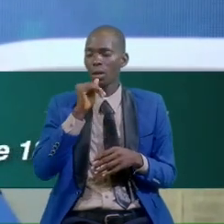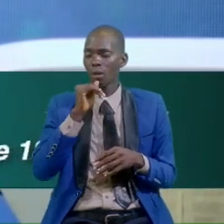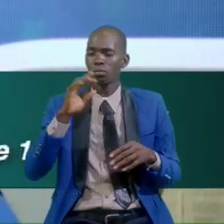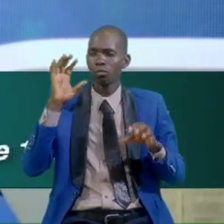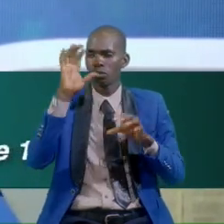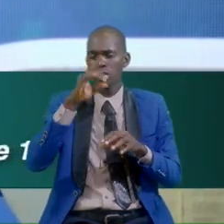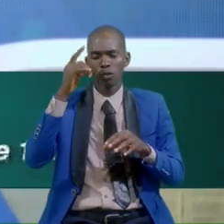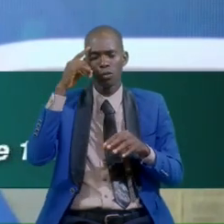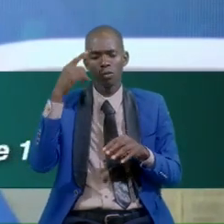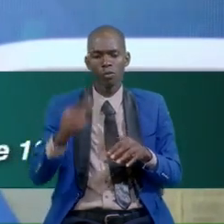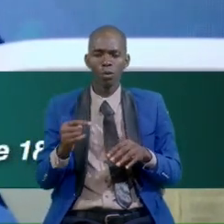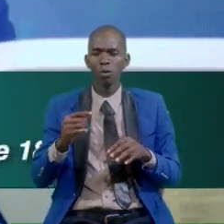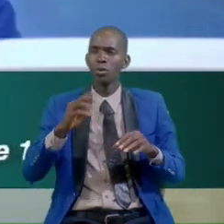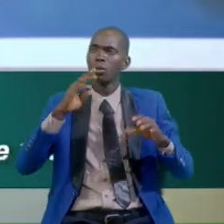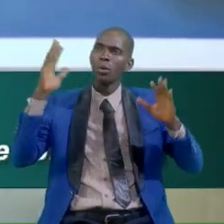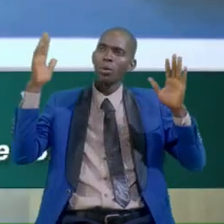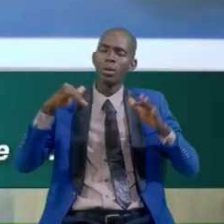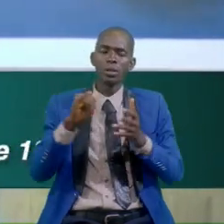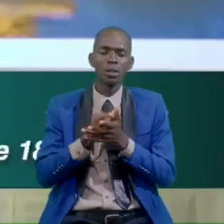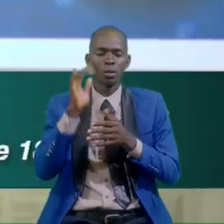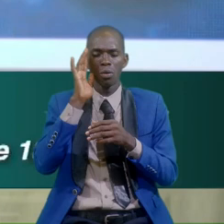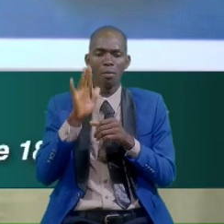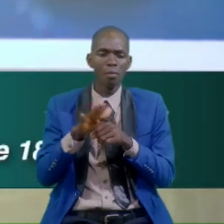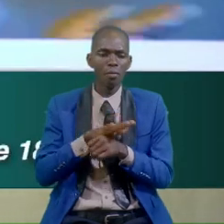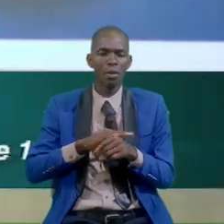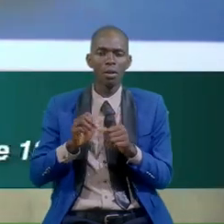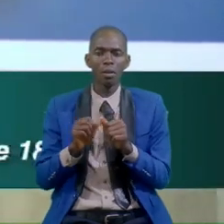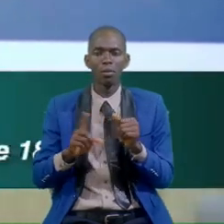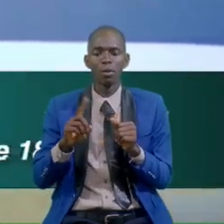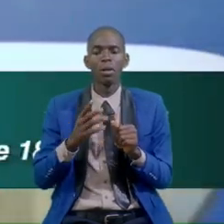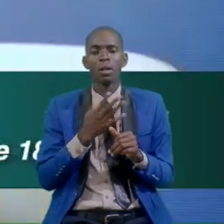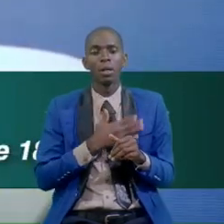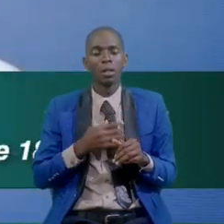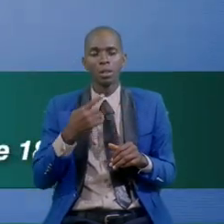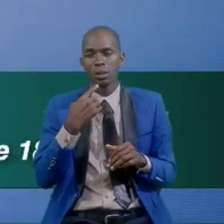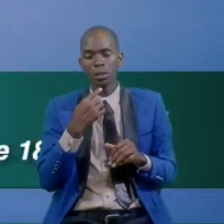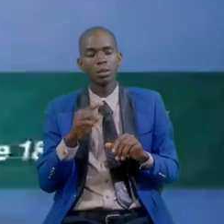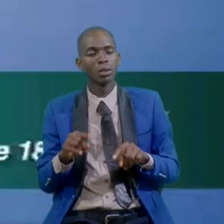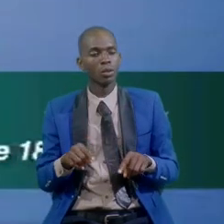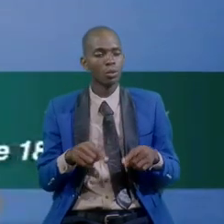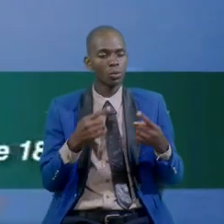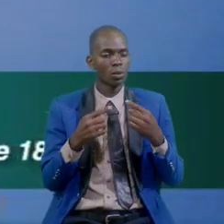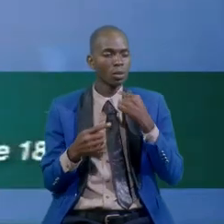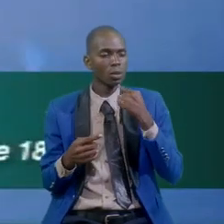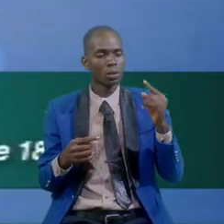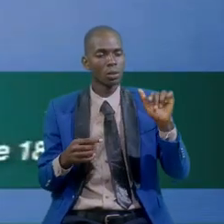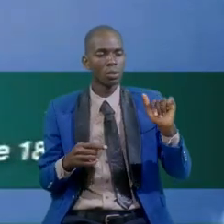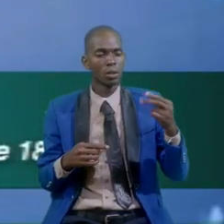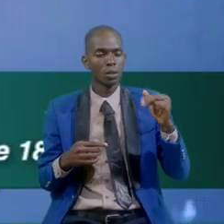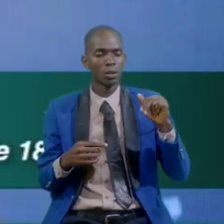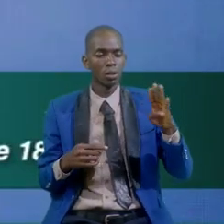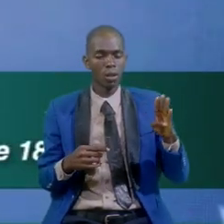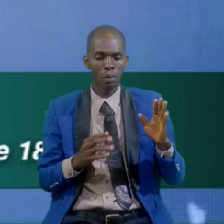the whole of the land. But he said, go up, say unto Ahab, prepare